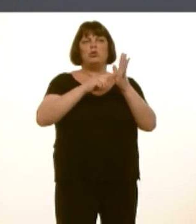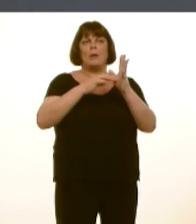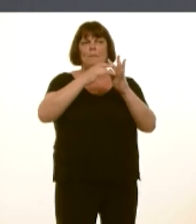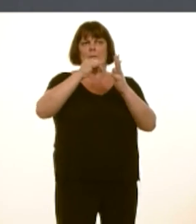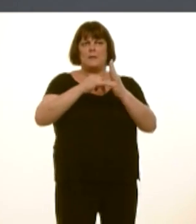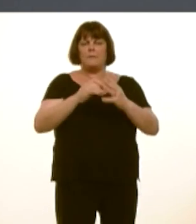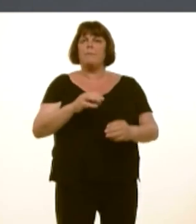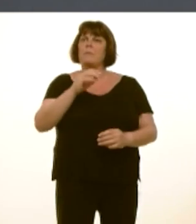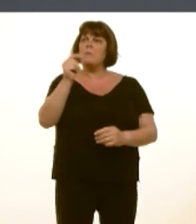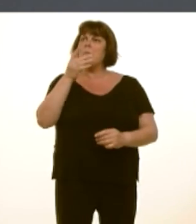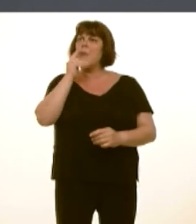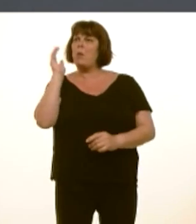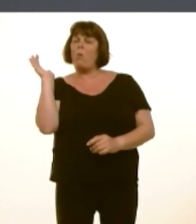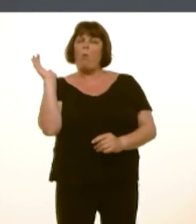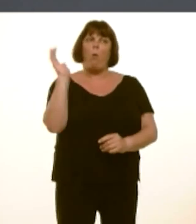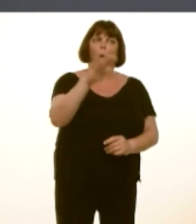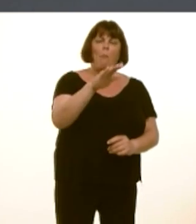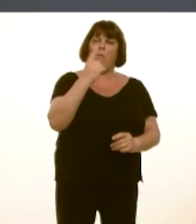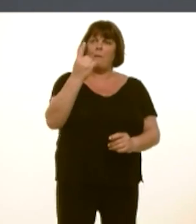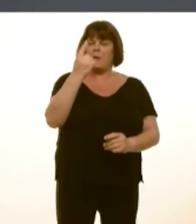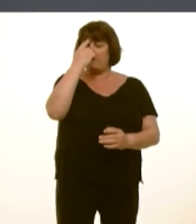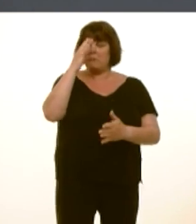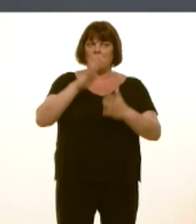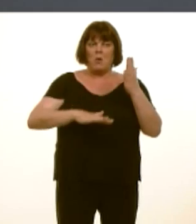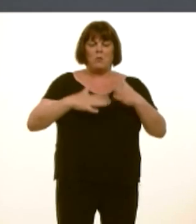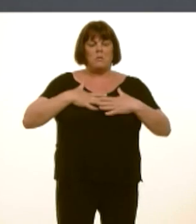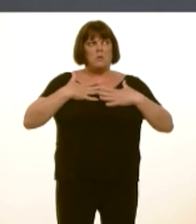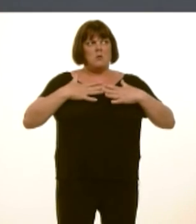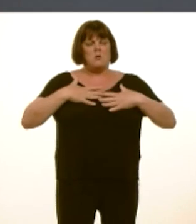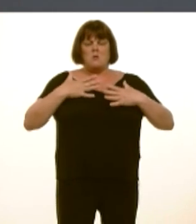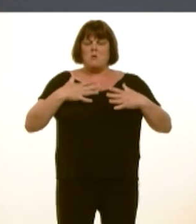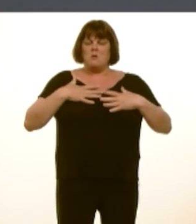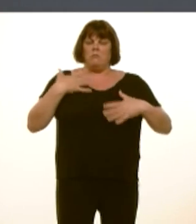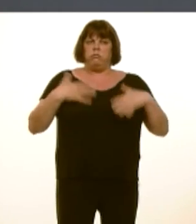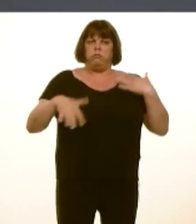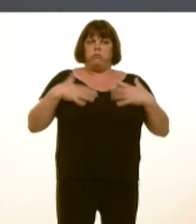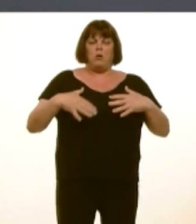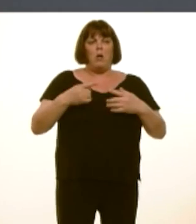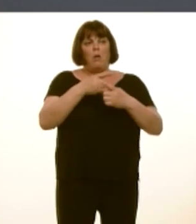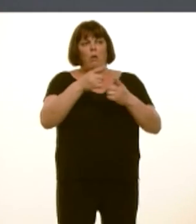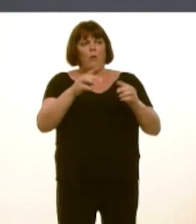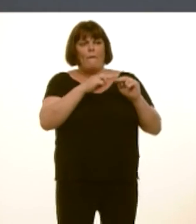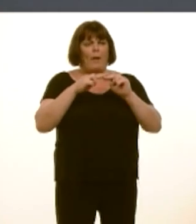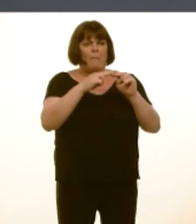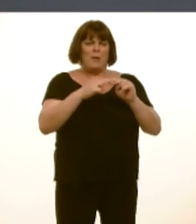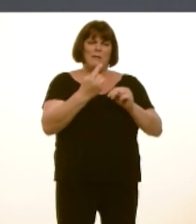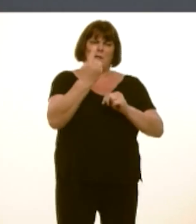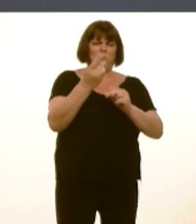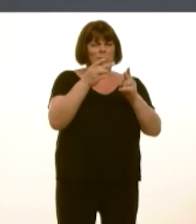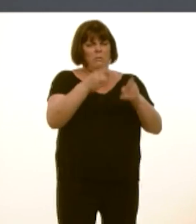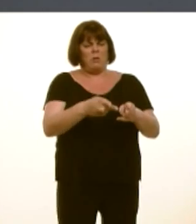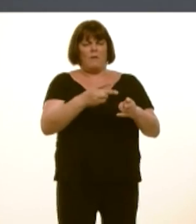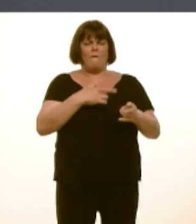injured and traumatised, and the families of those killed have been left heartbroken. At times of